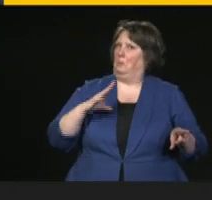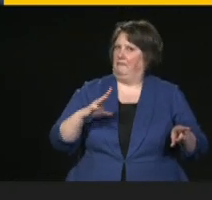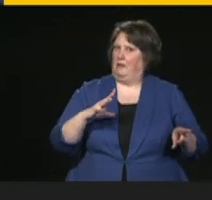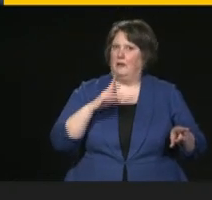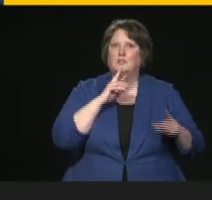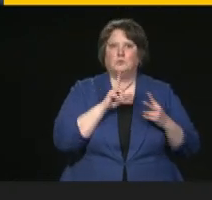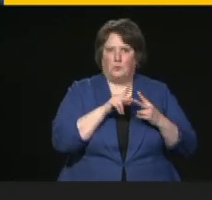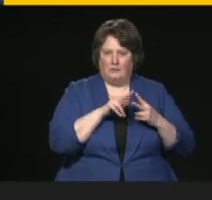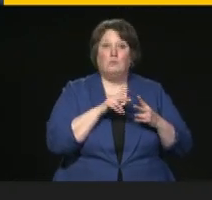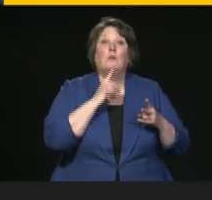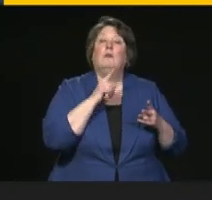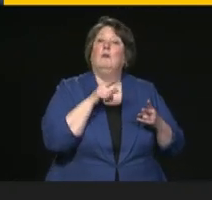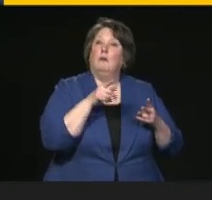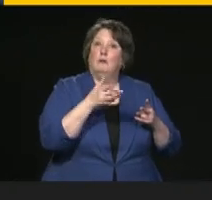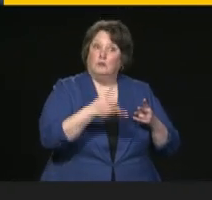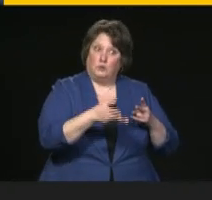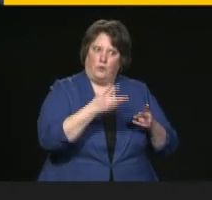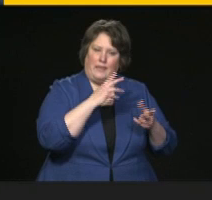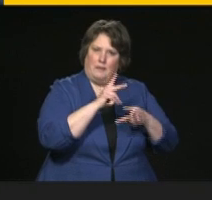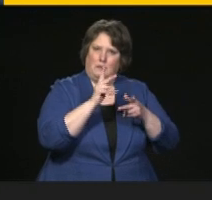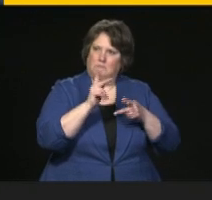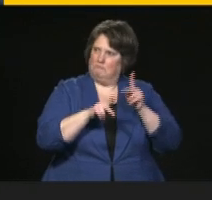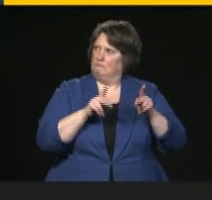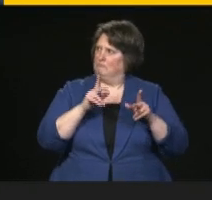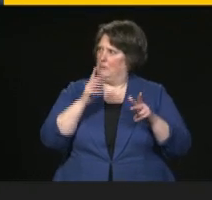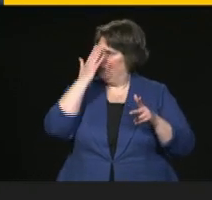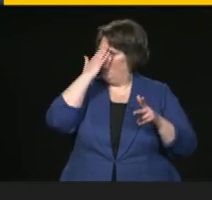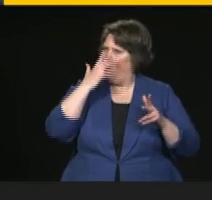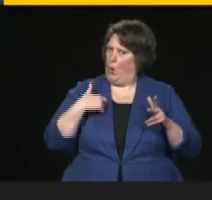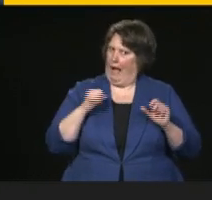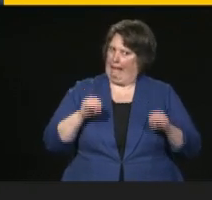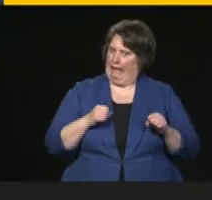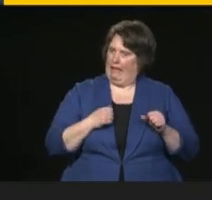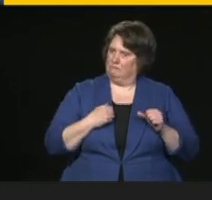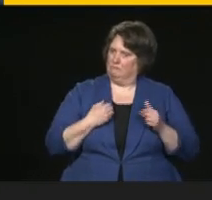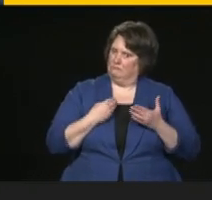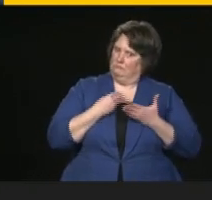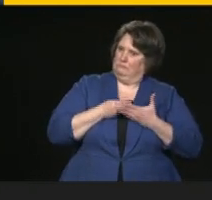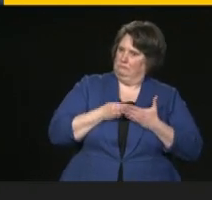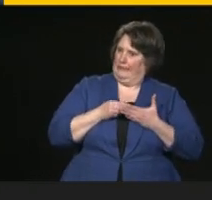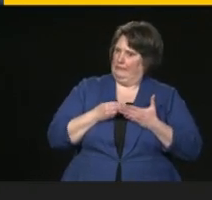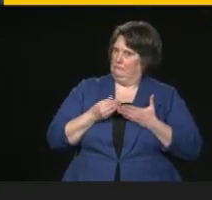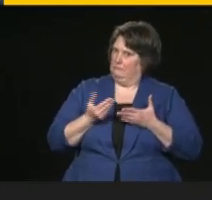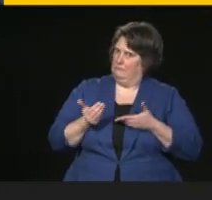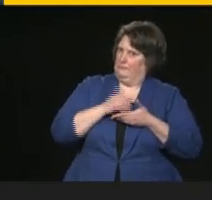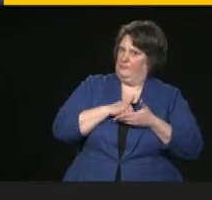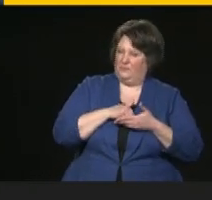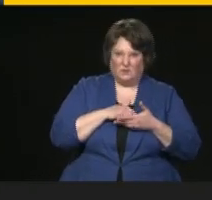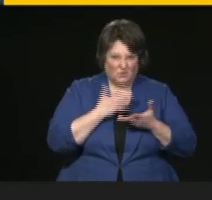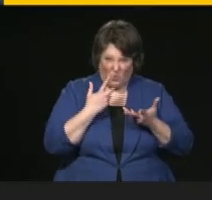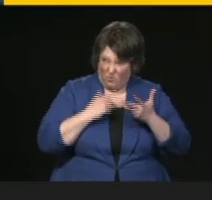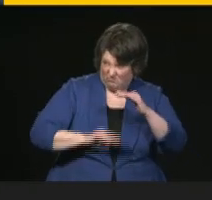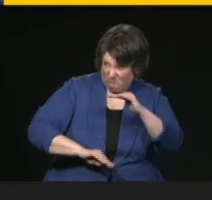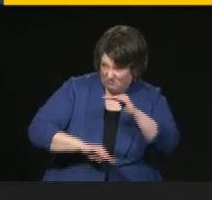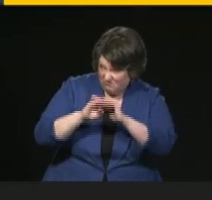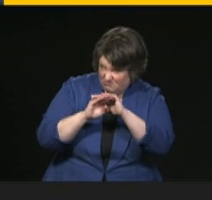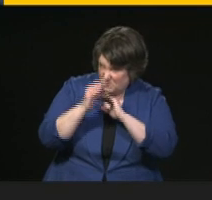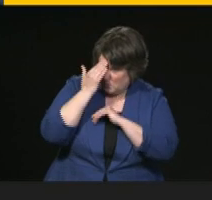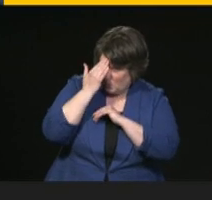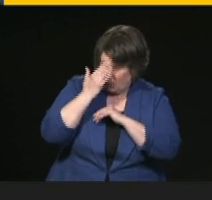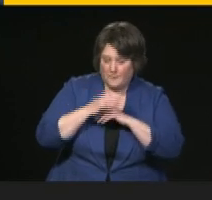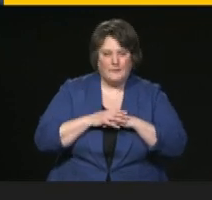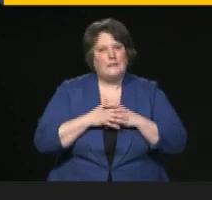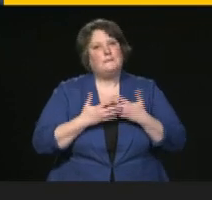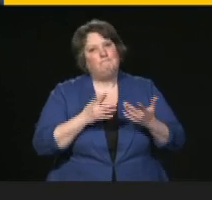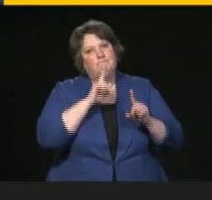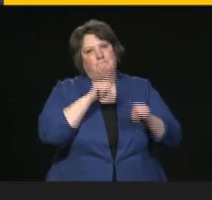funds during a challenging time. So no idea right now on a cap. We will give you more details